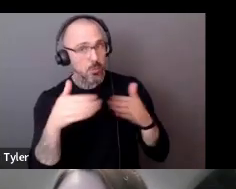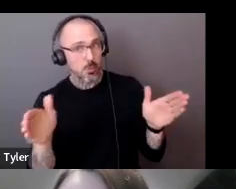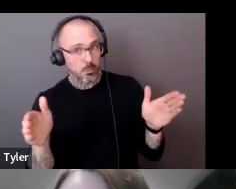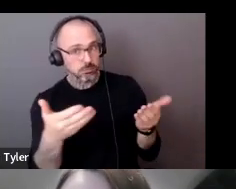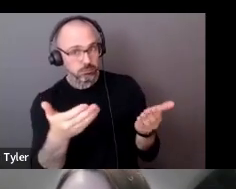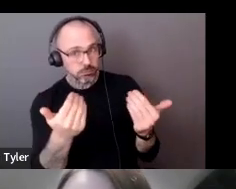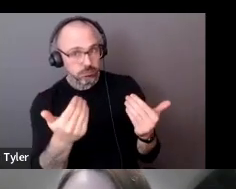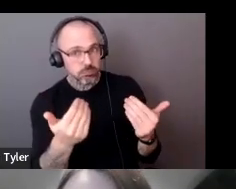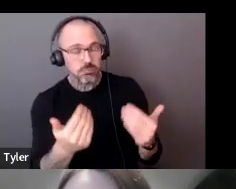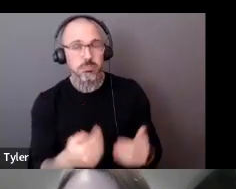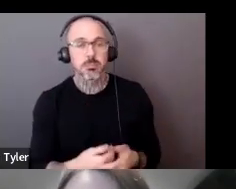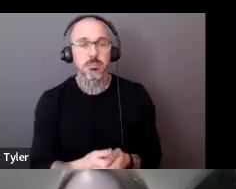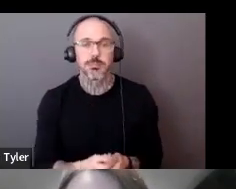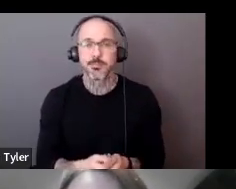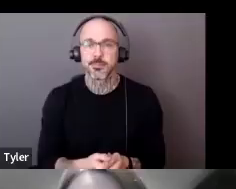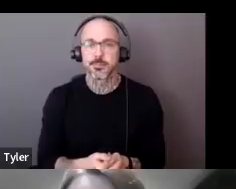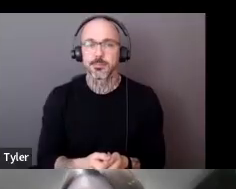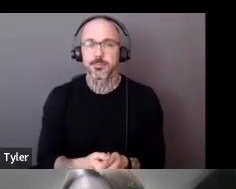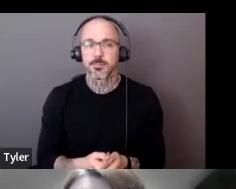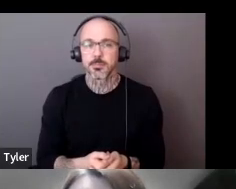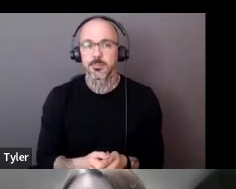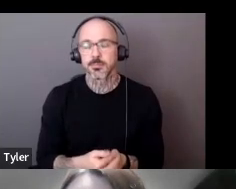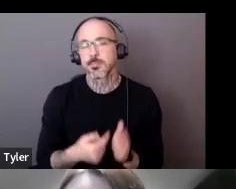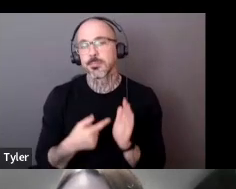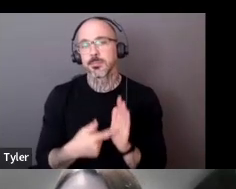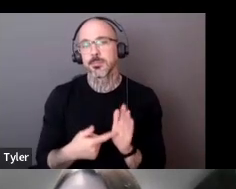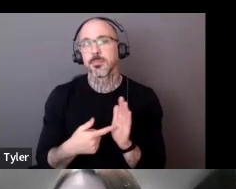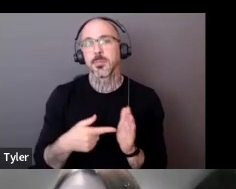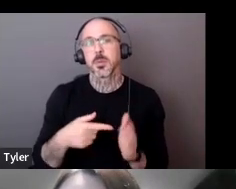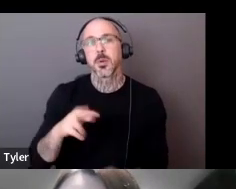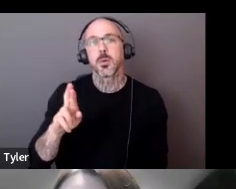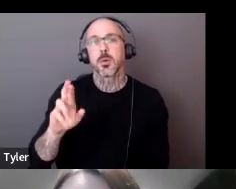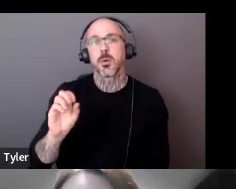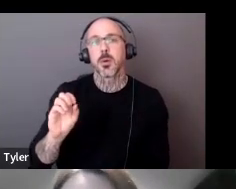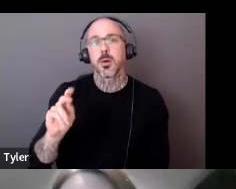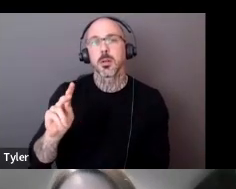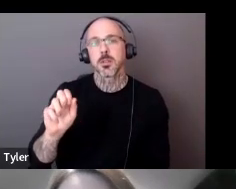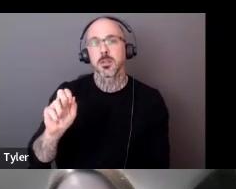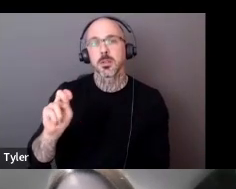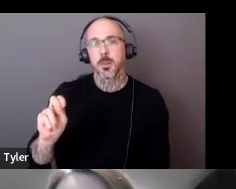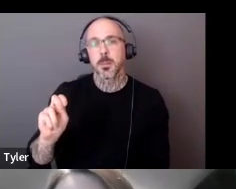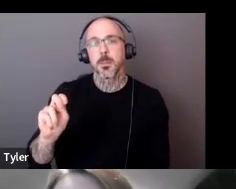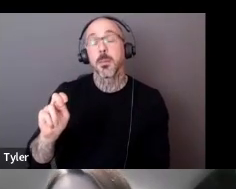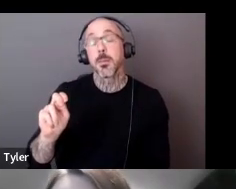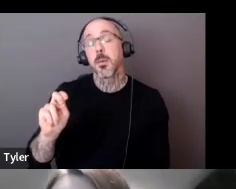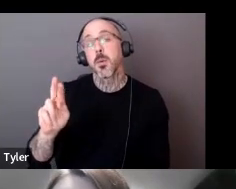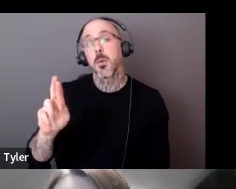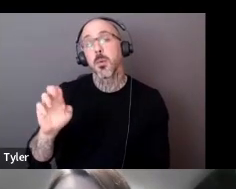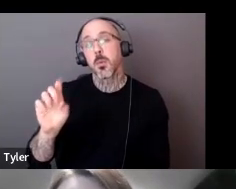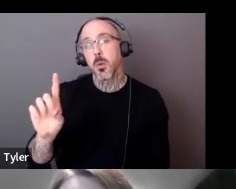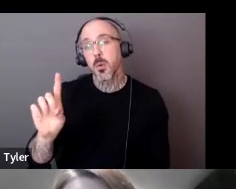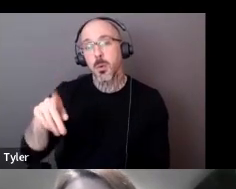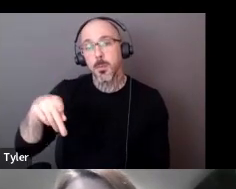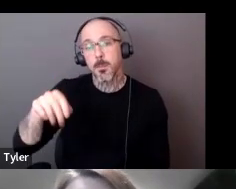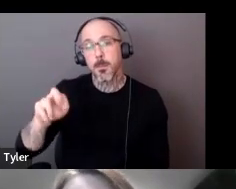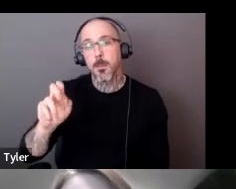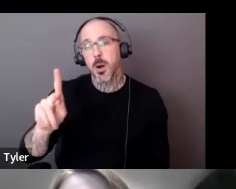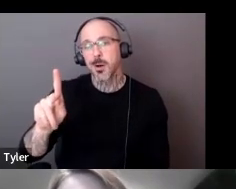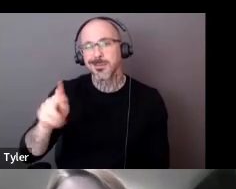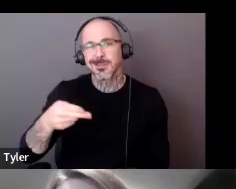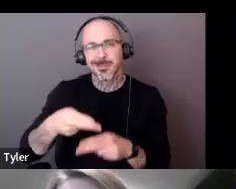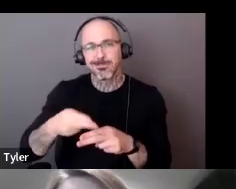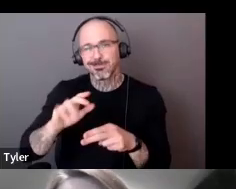worked with Friends of Roxton Road Park to make the parks more accessible and